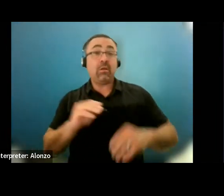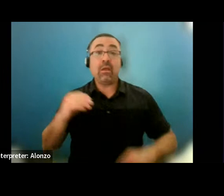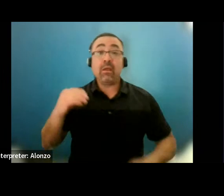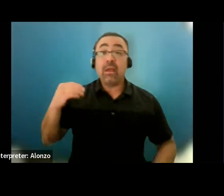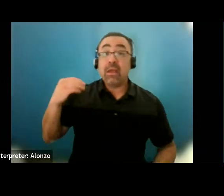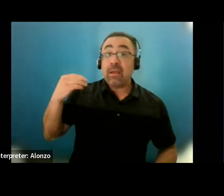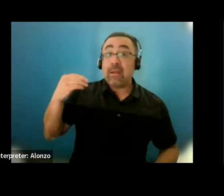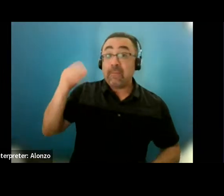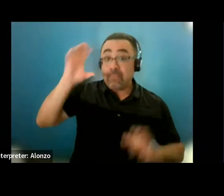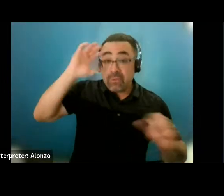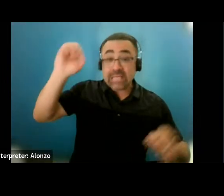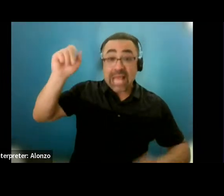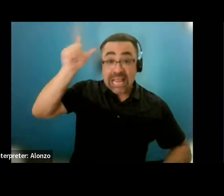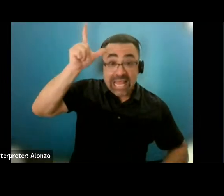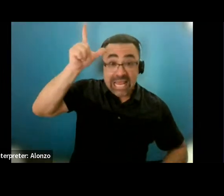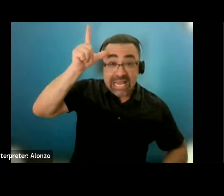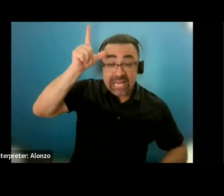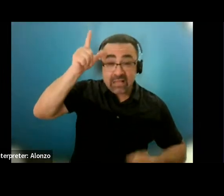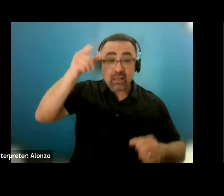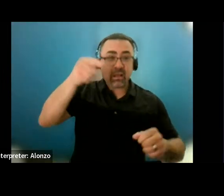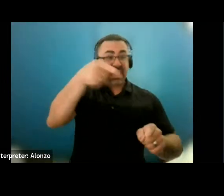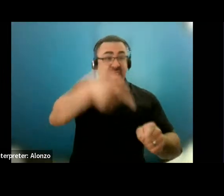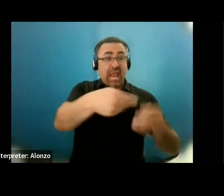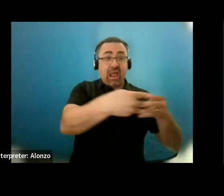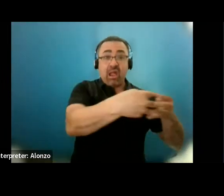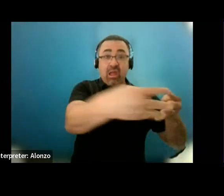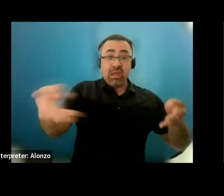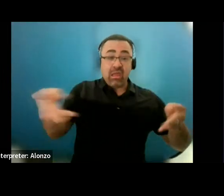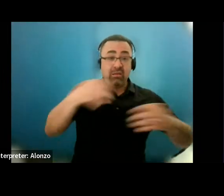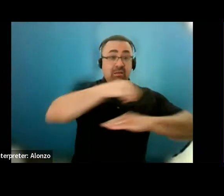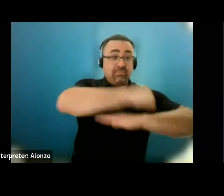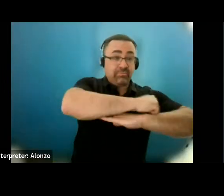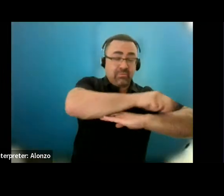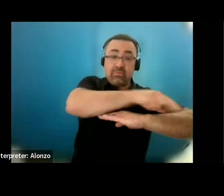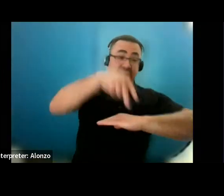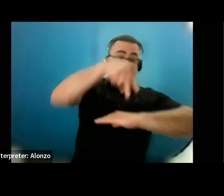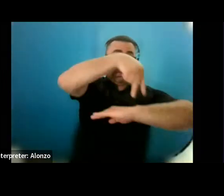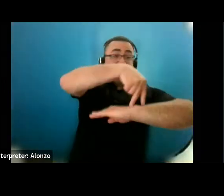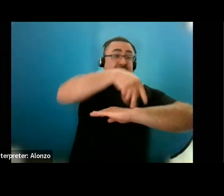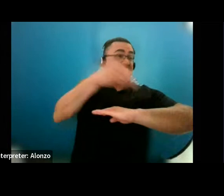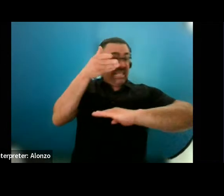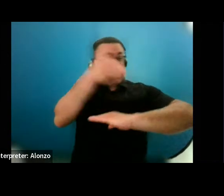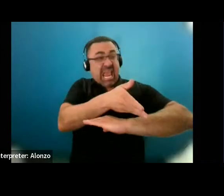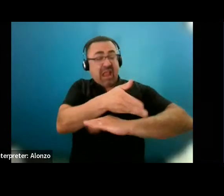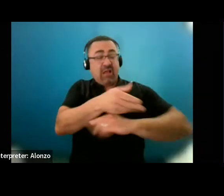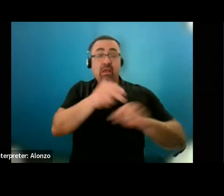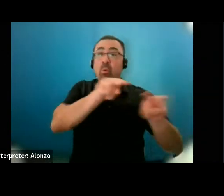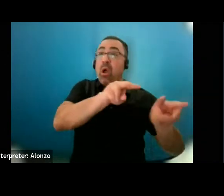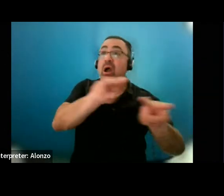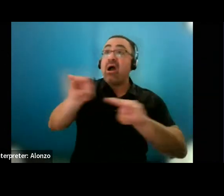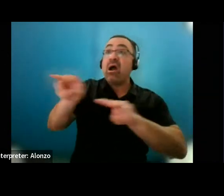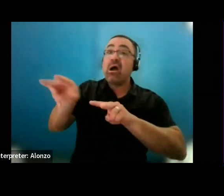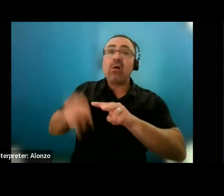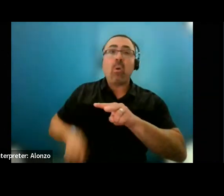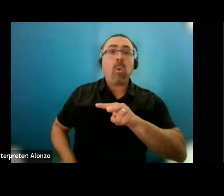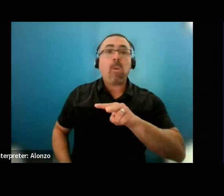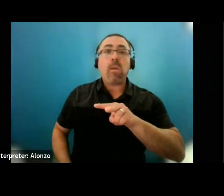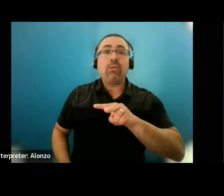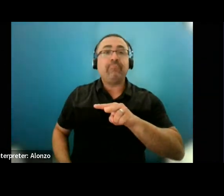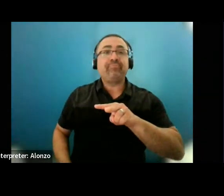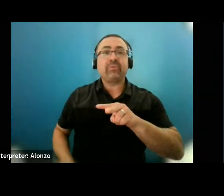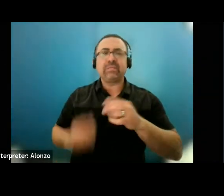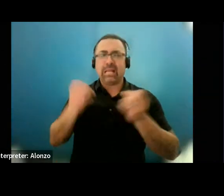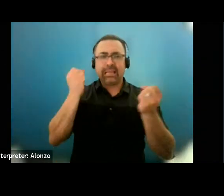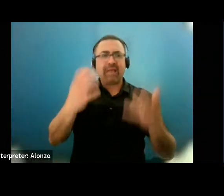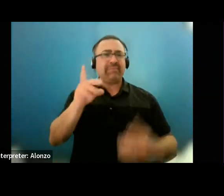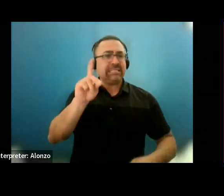Lincoln himself was on the ramparts of Fort Stevens at the time. So basically, it is a bunch of